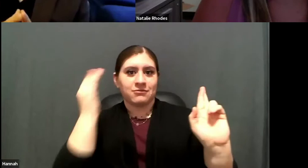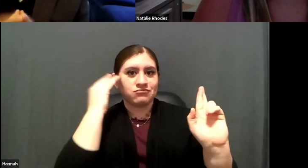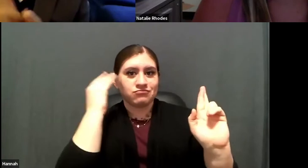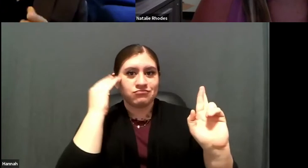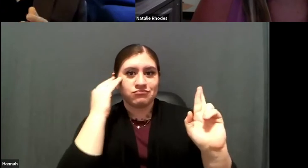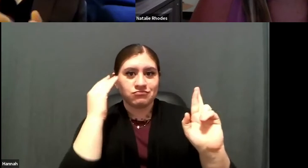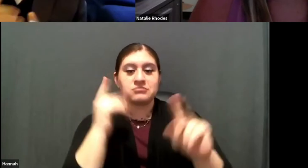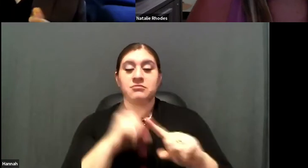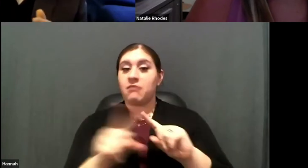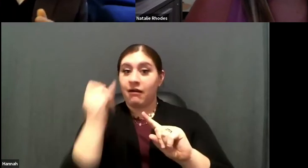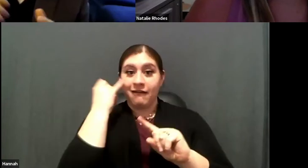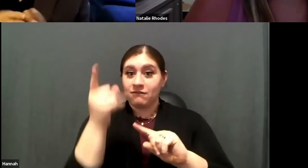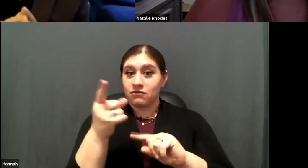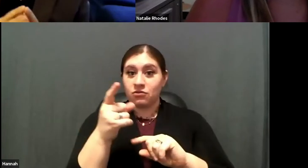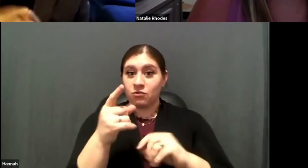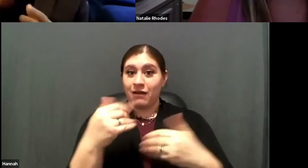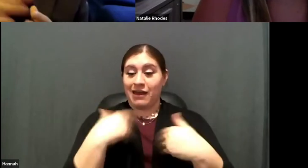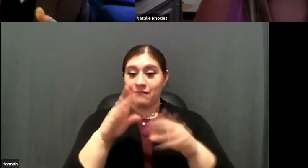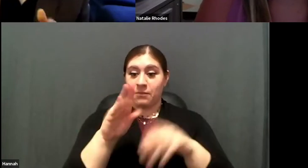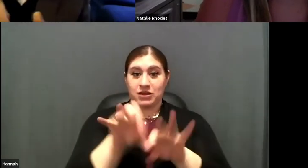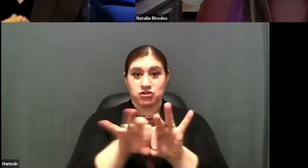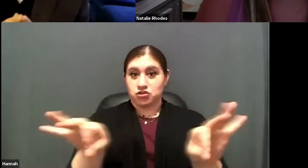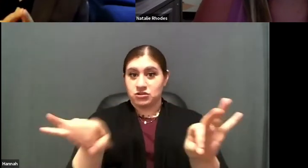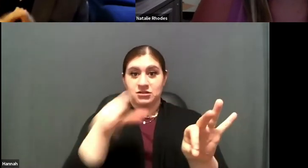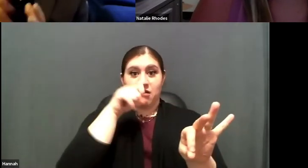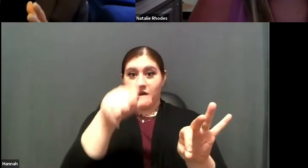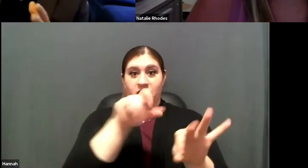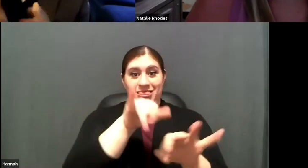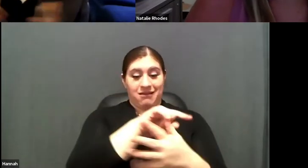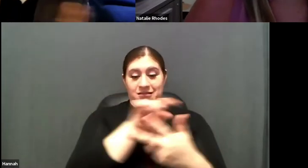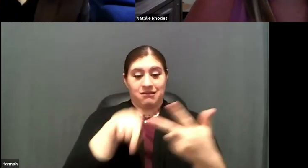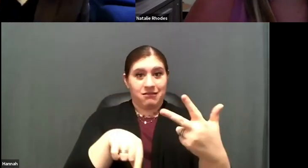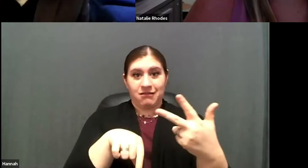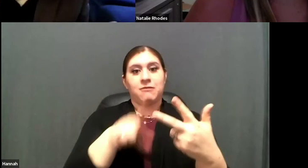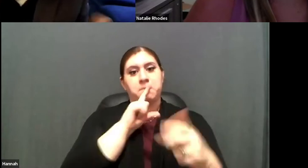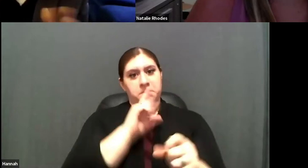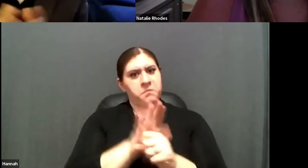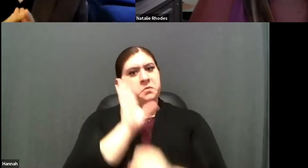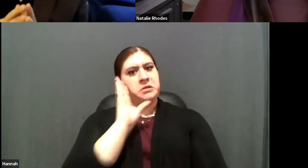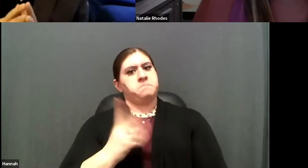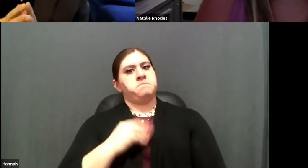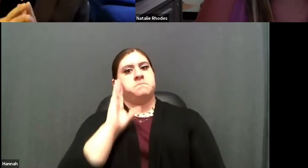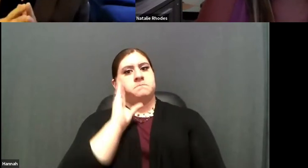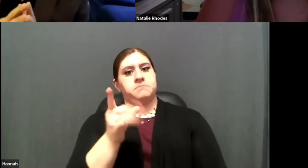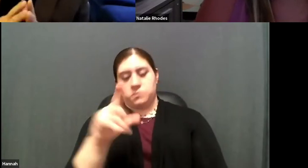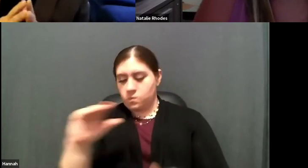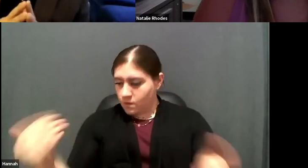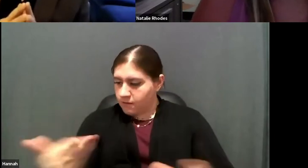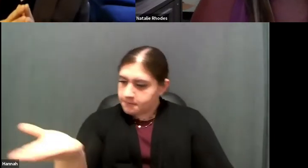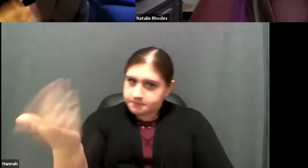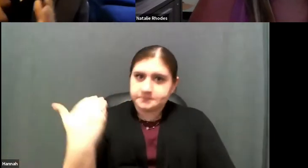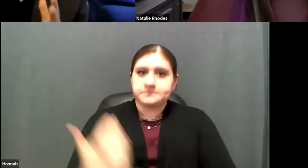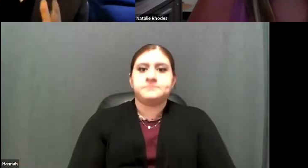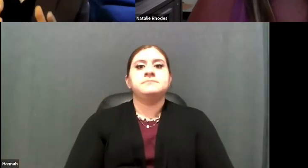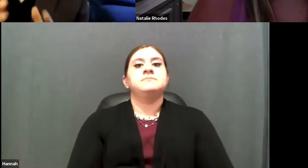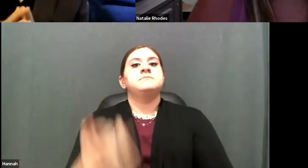but if you do have a bachelor's degree that is not in one of those, absolutely. Absolutely, you're welcome. As